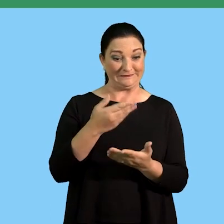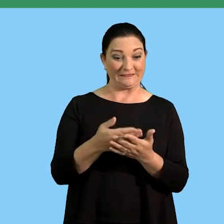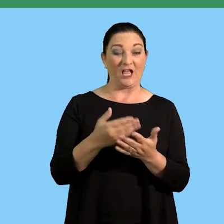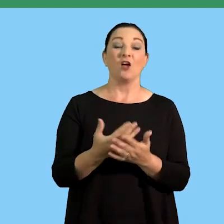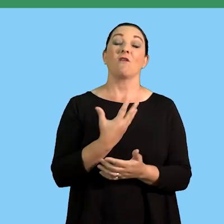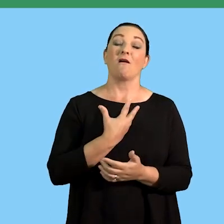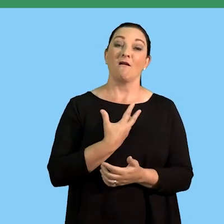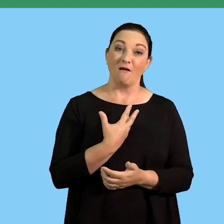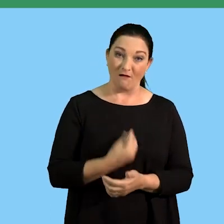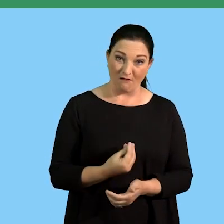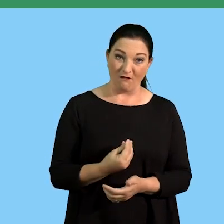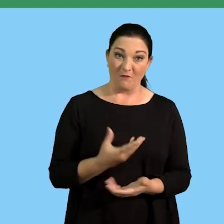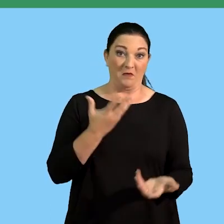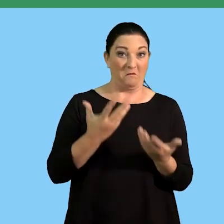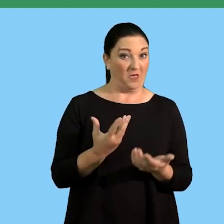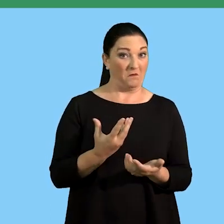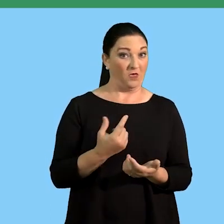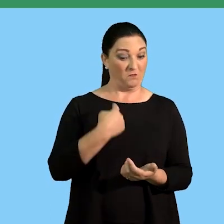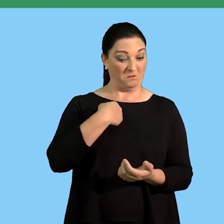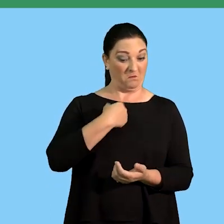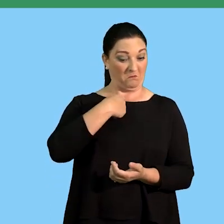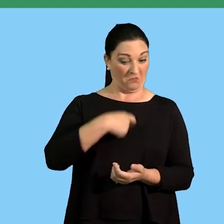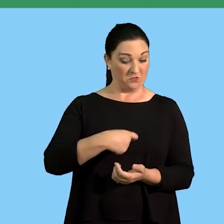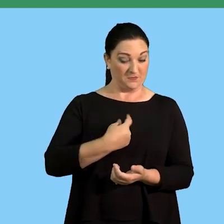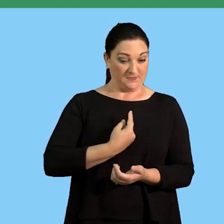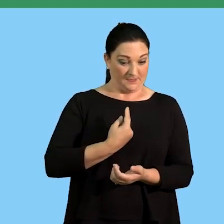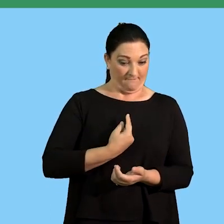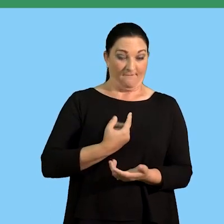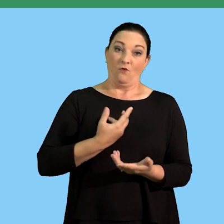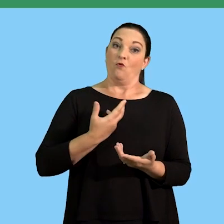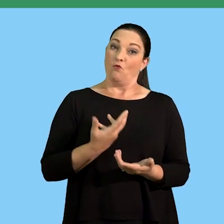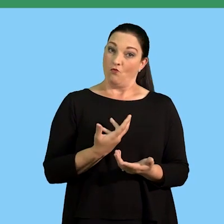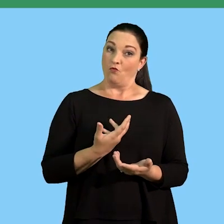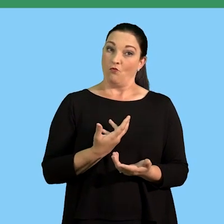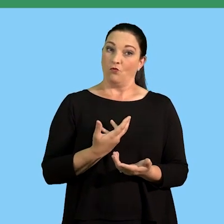which can cause harm to either you